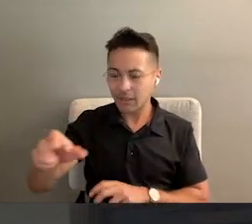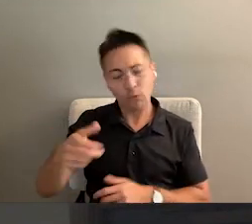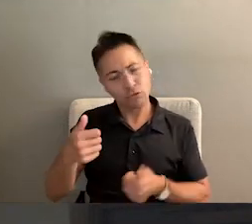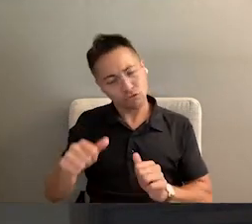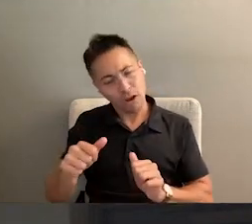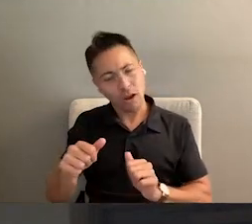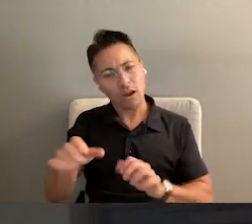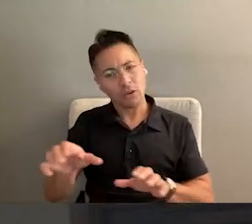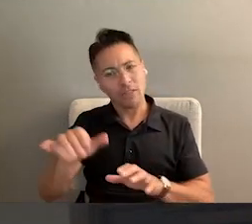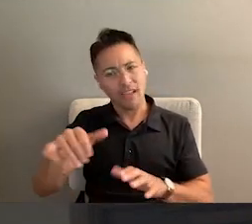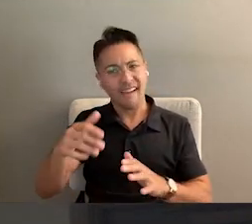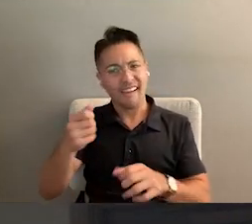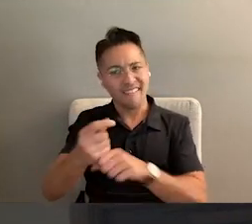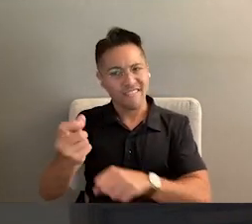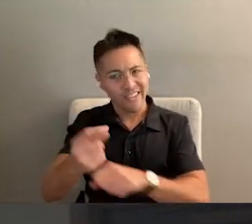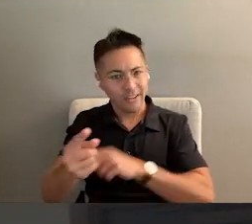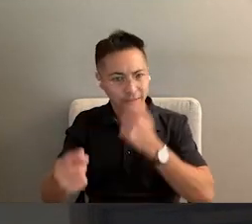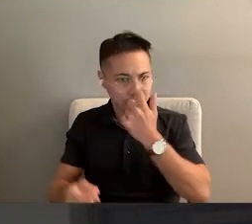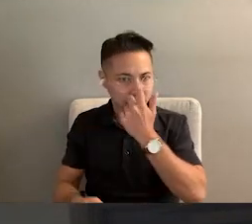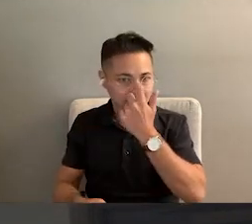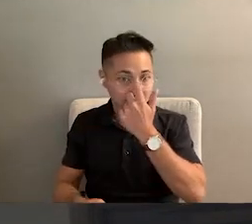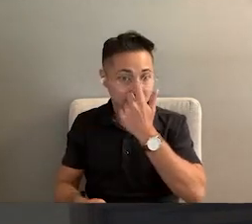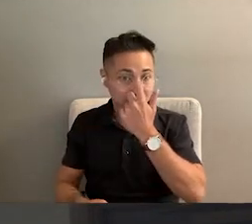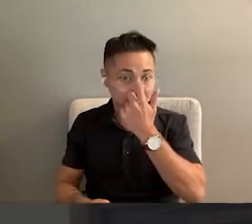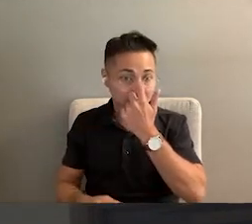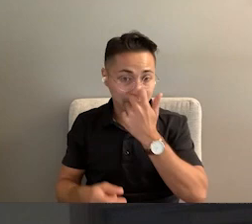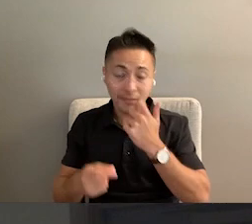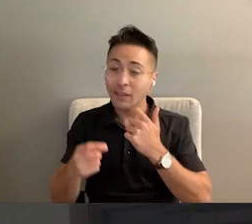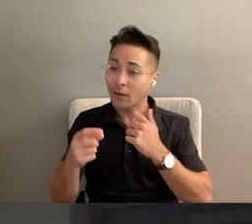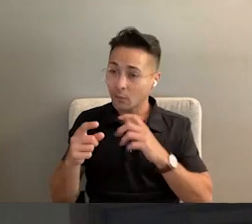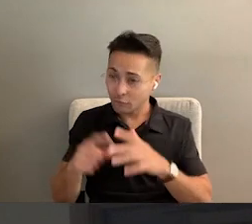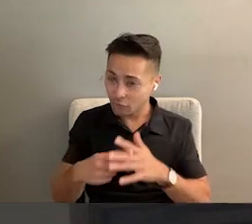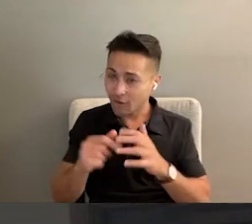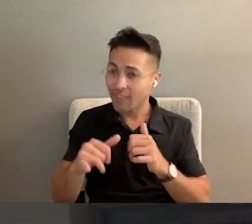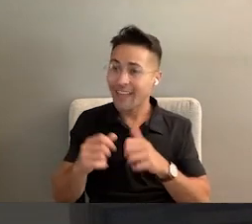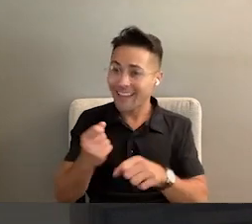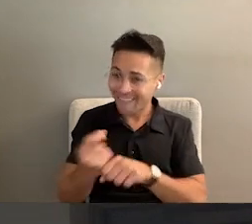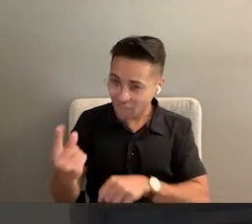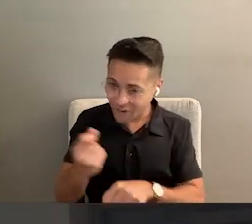do a reinvestment. We try to do those every year.